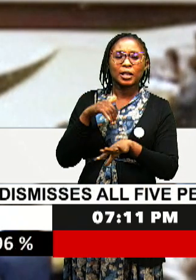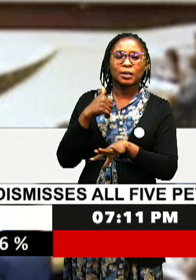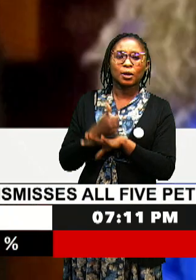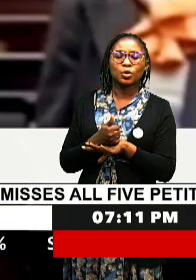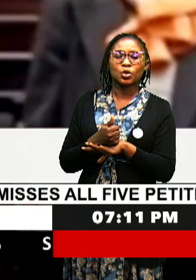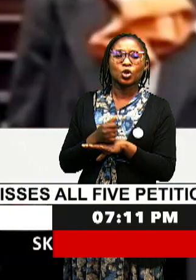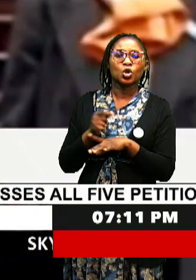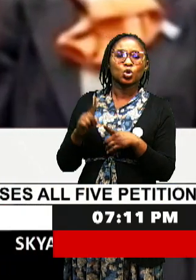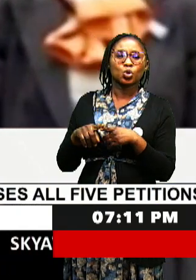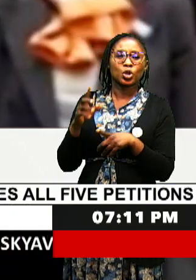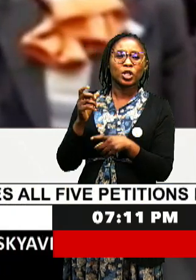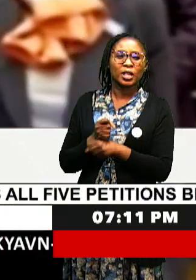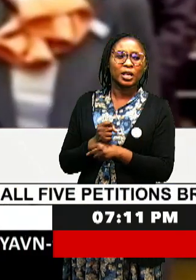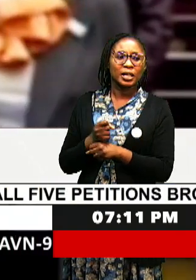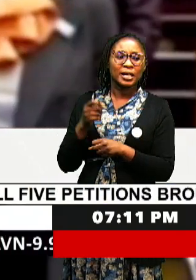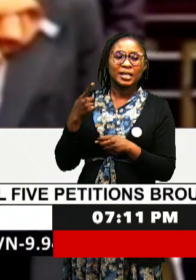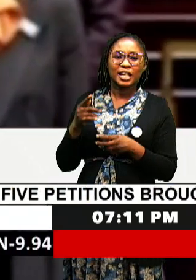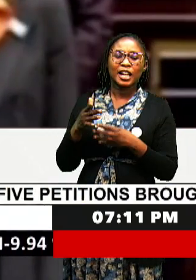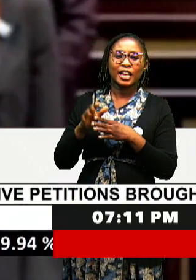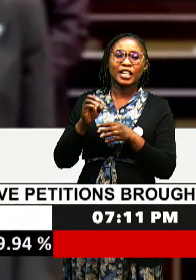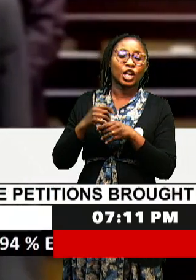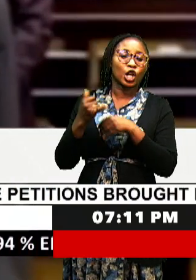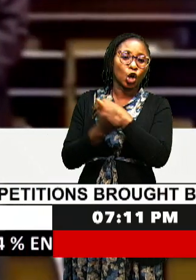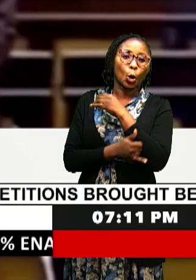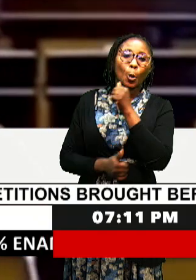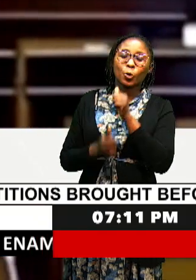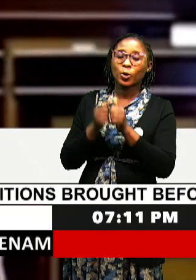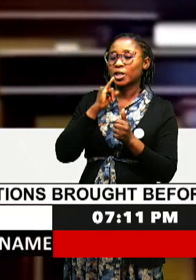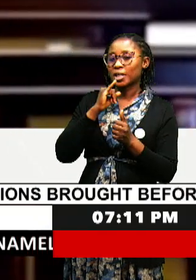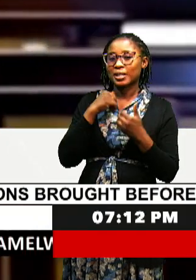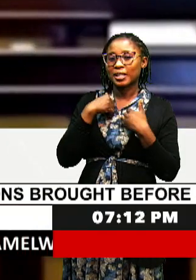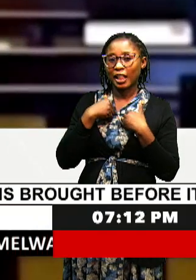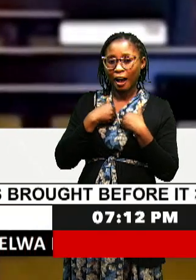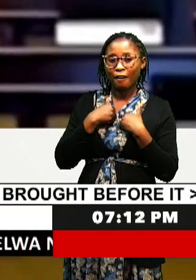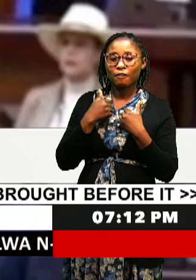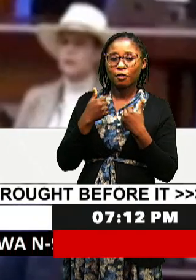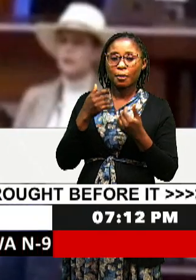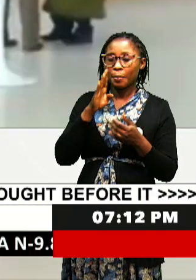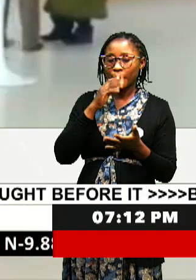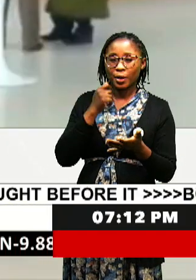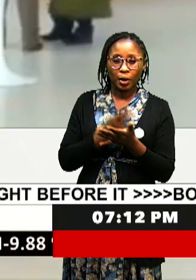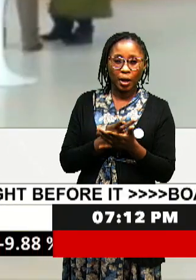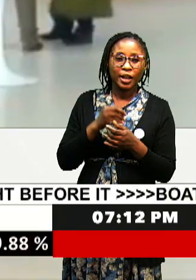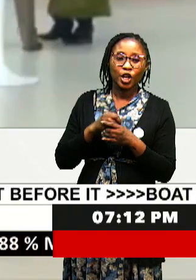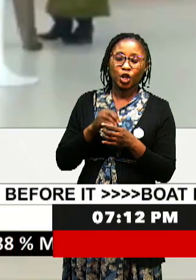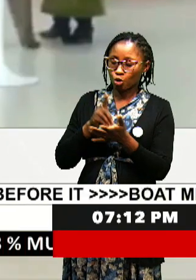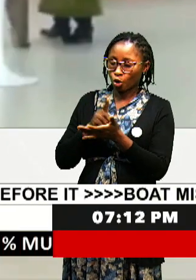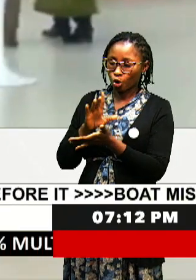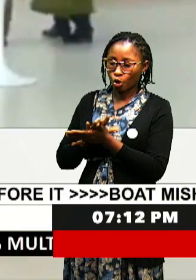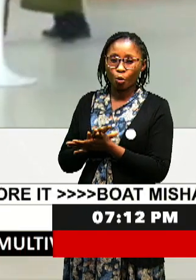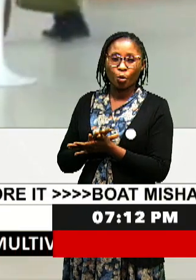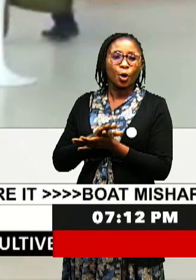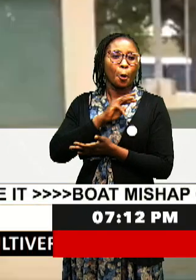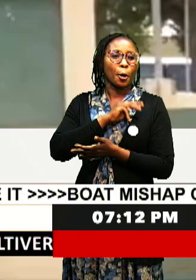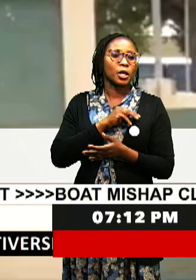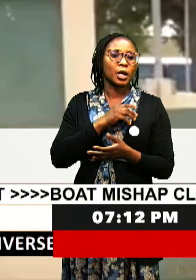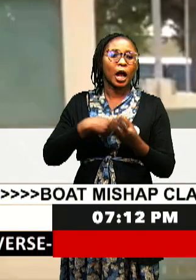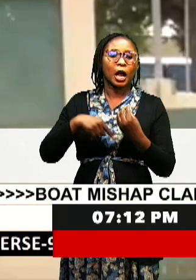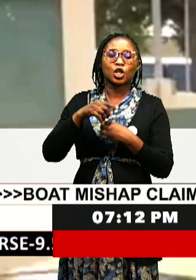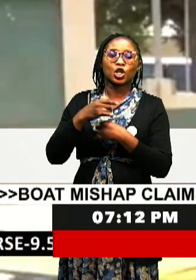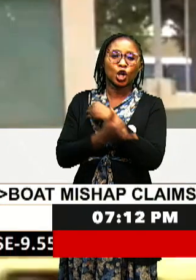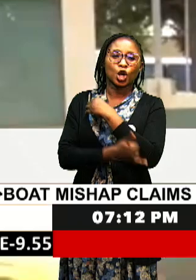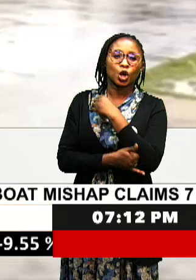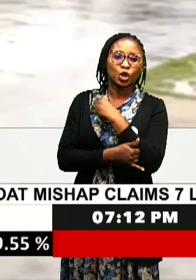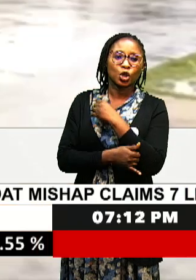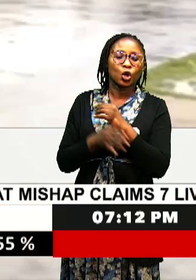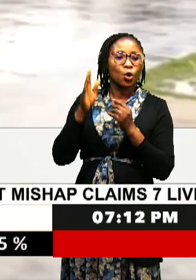military bases in the country, which must now be endorsed in a referendum. Military installations around the country